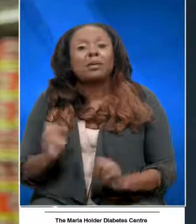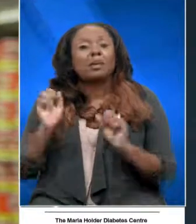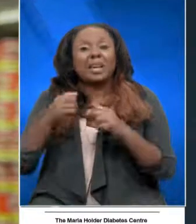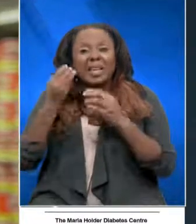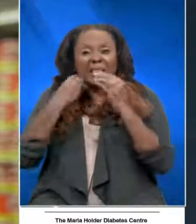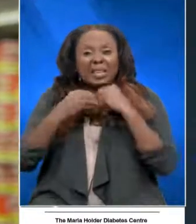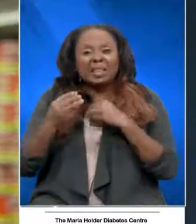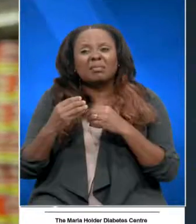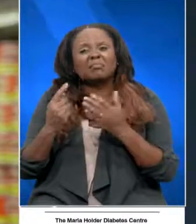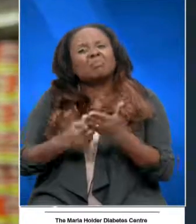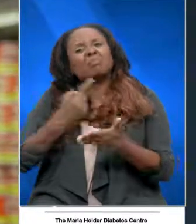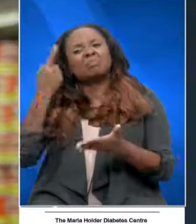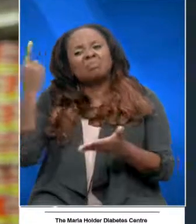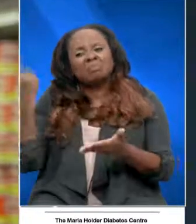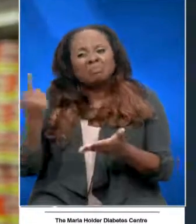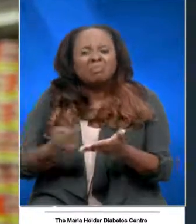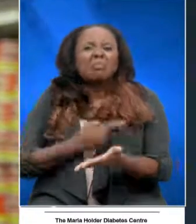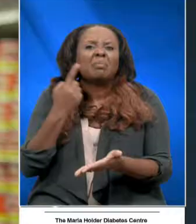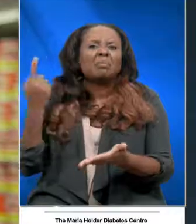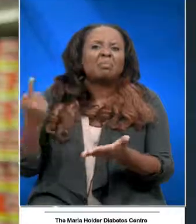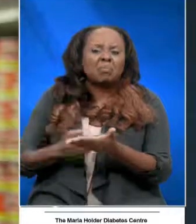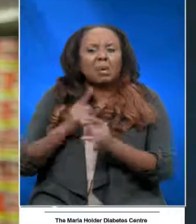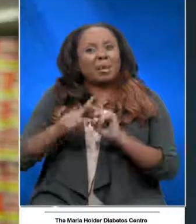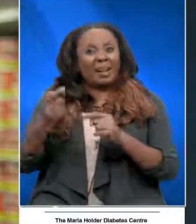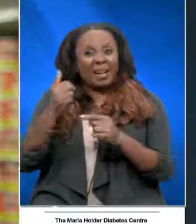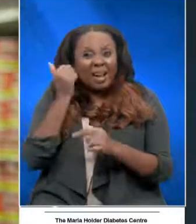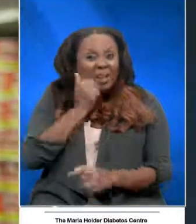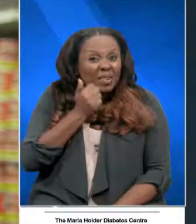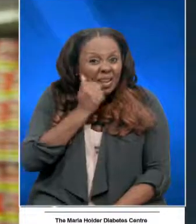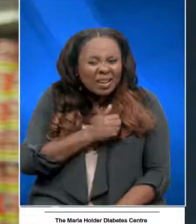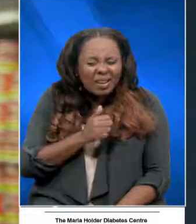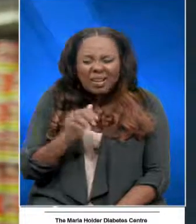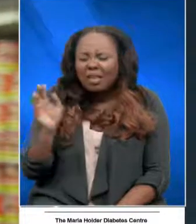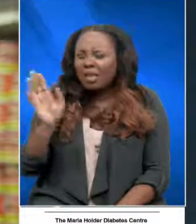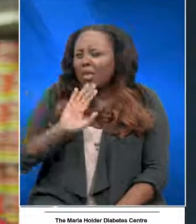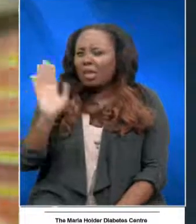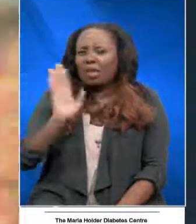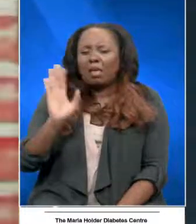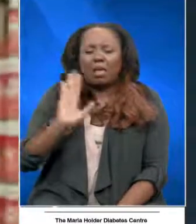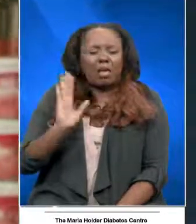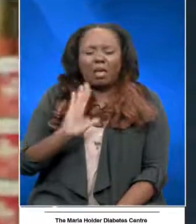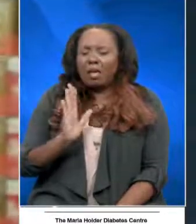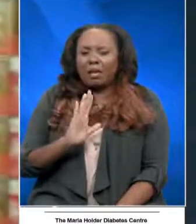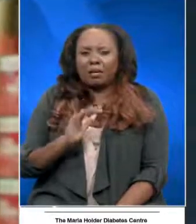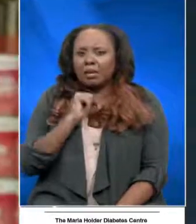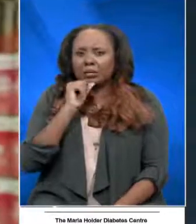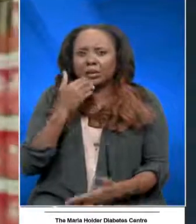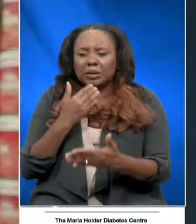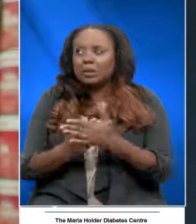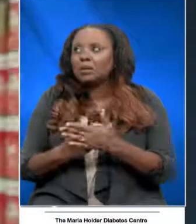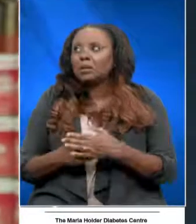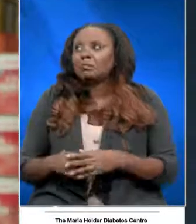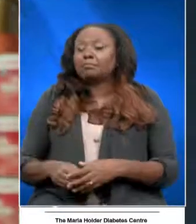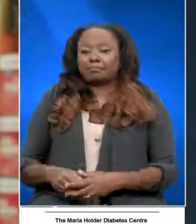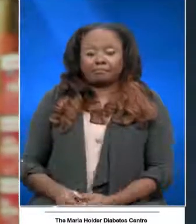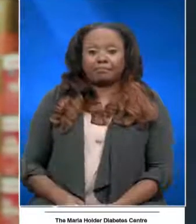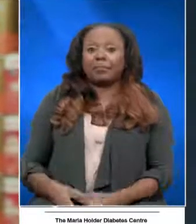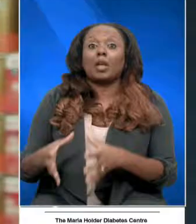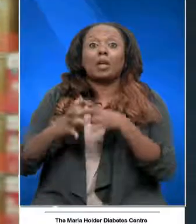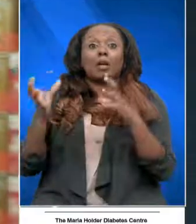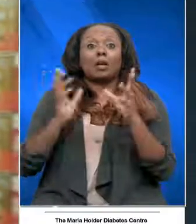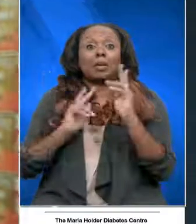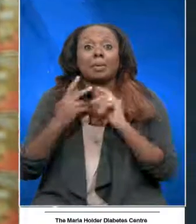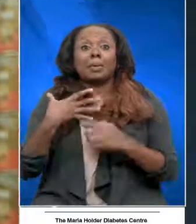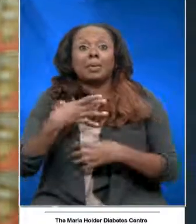occasion, but as a daily food or something that you eat a few times a week, I wouldn't advise it. Lots of people love sardines. Sardines are